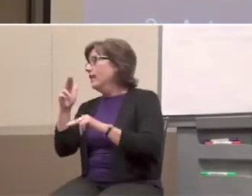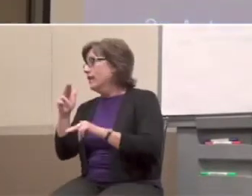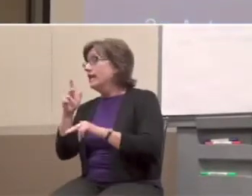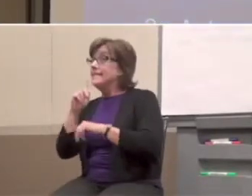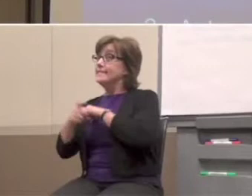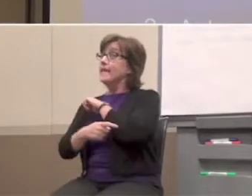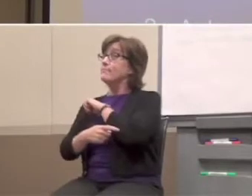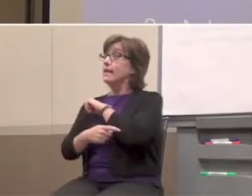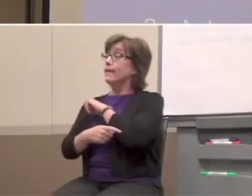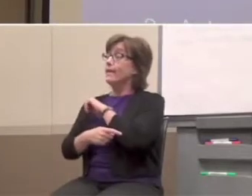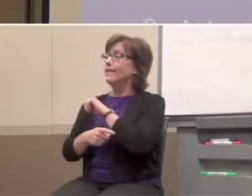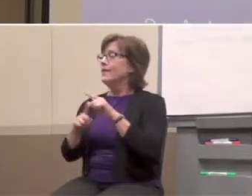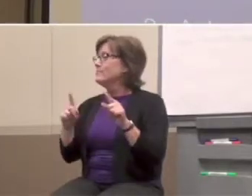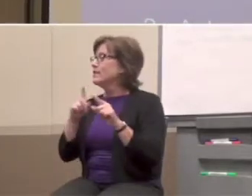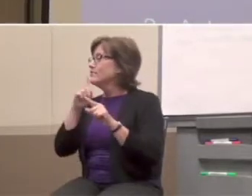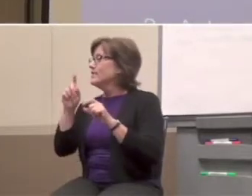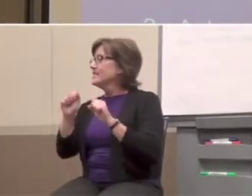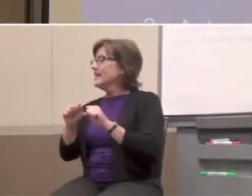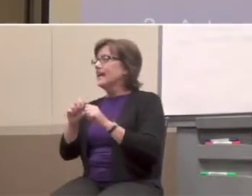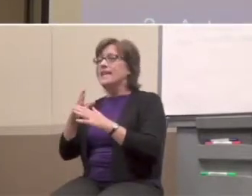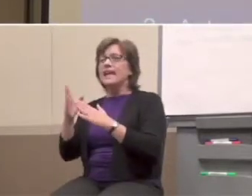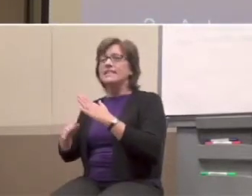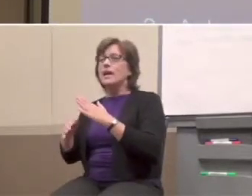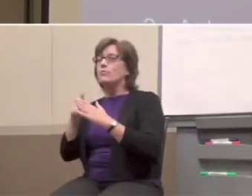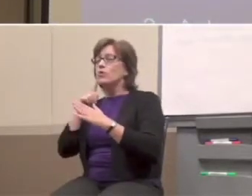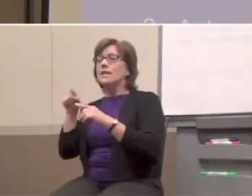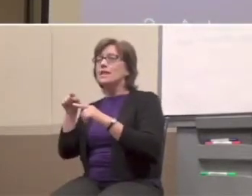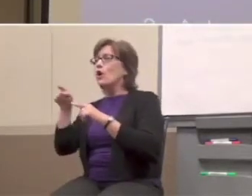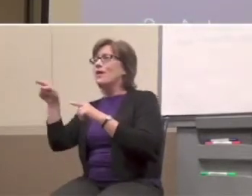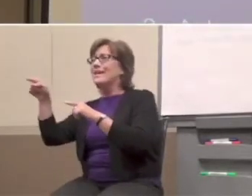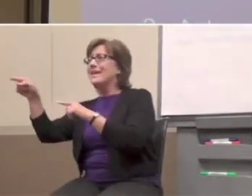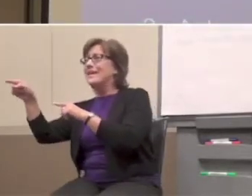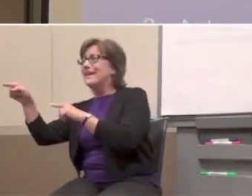really end up getting out on a limb sometimes with paradoxical approaches, especially if you're